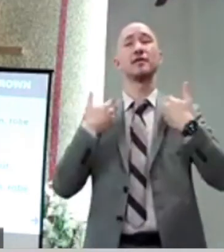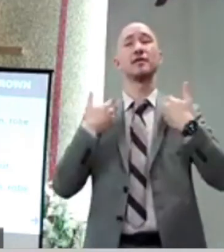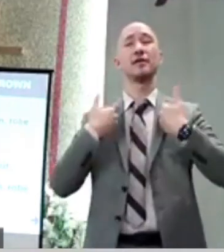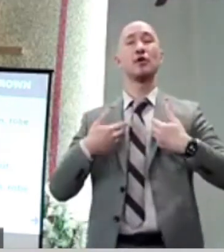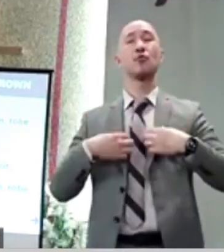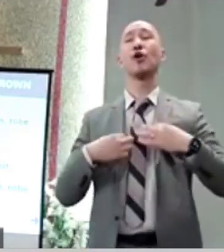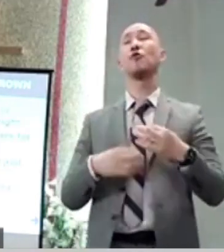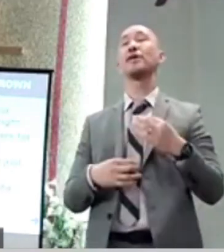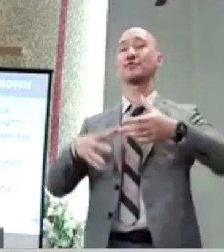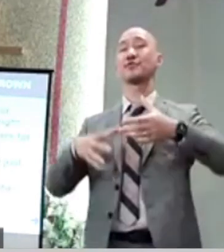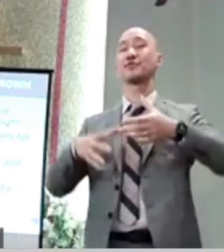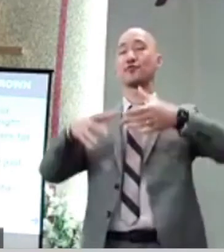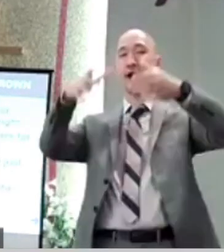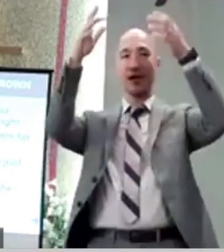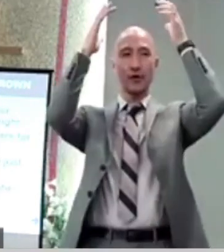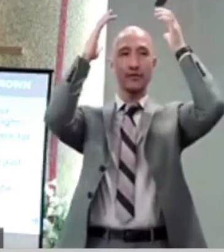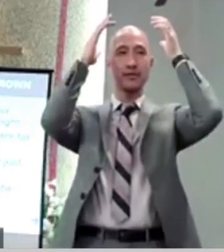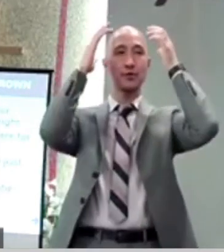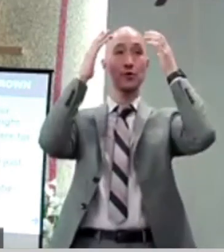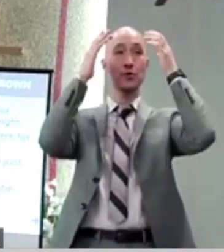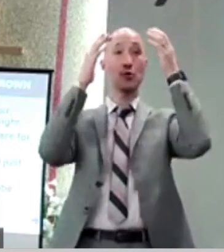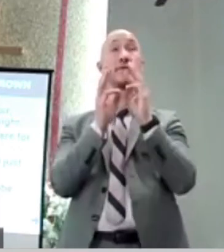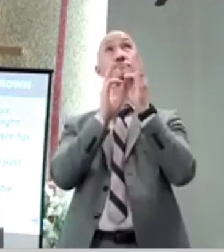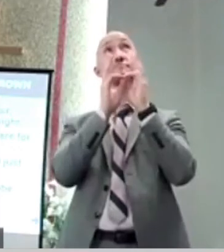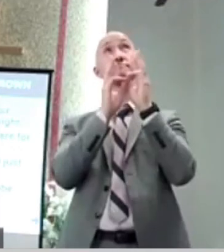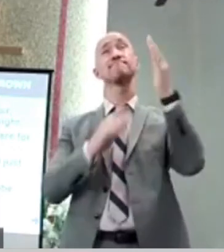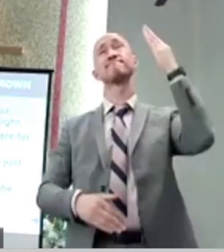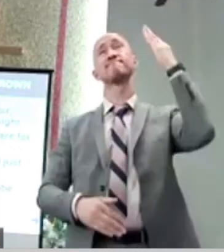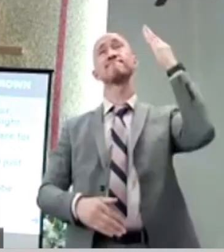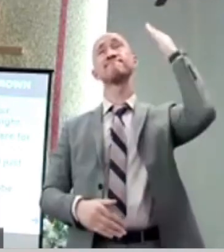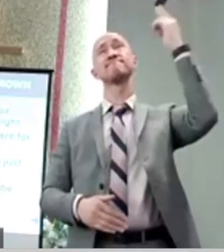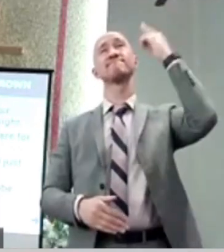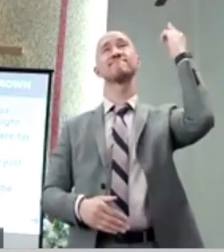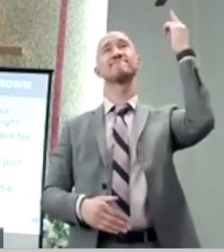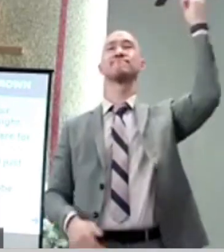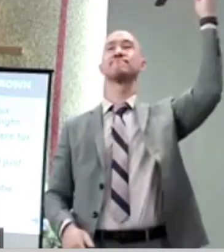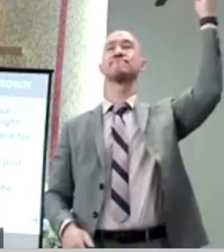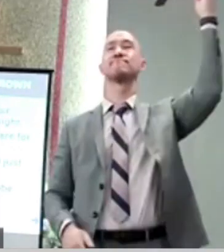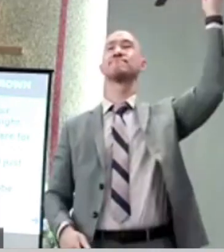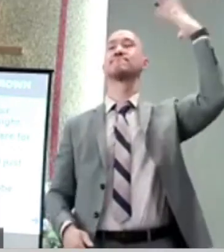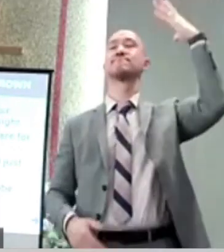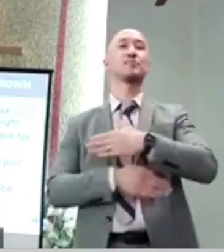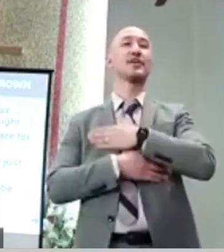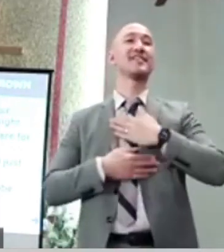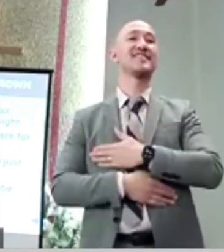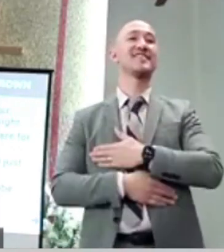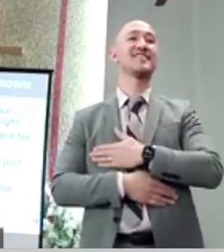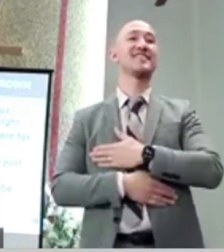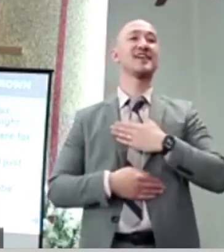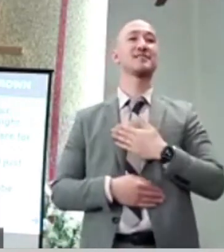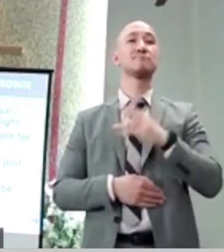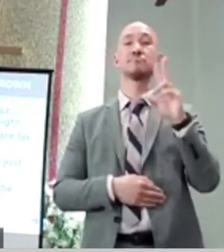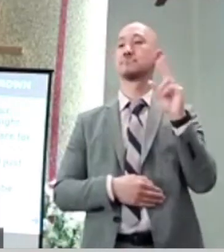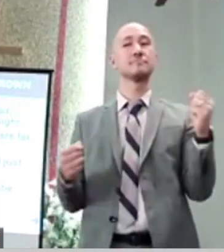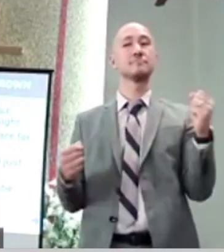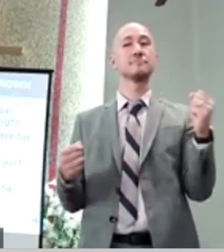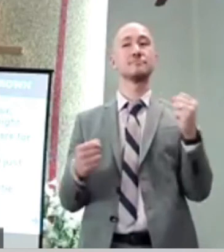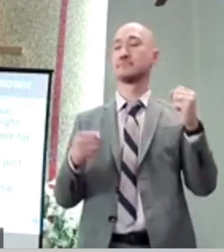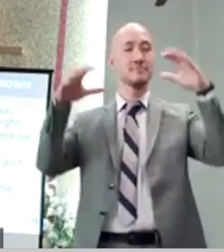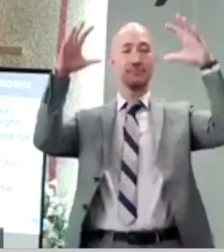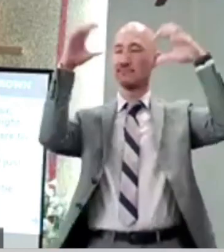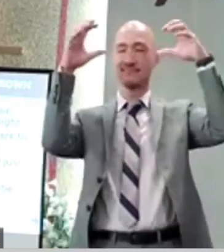mansion, robe and crown. The weather there is always fair, there's sunshine day and night.